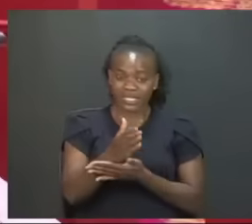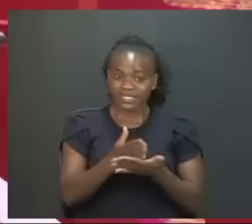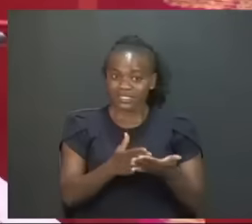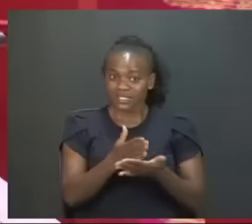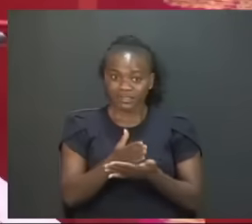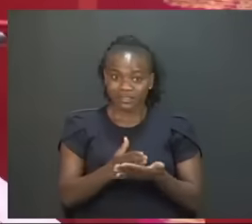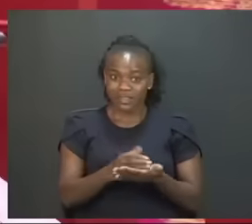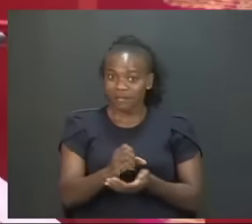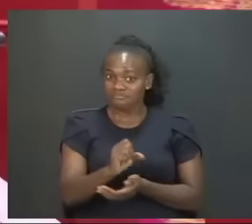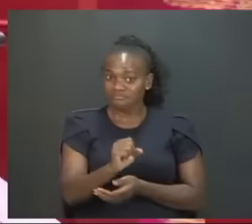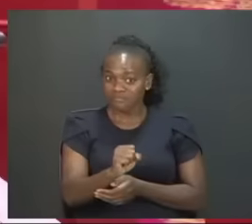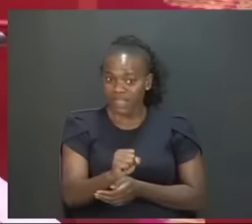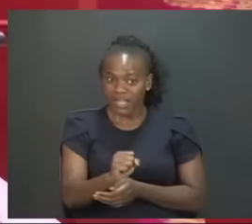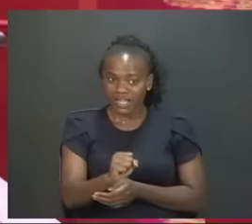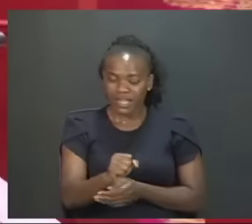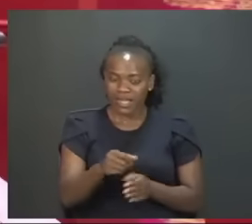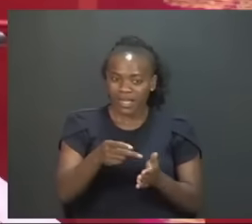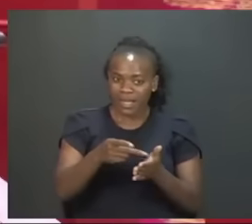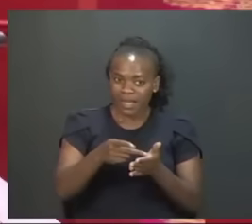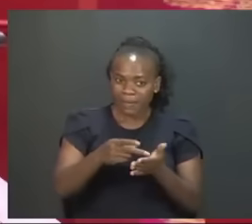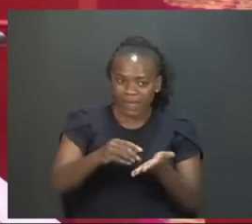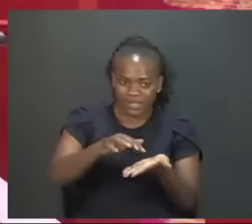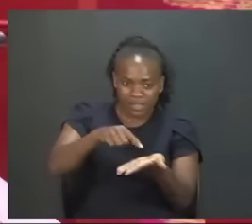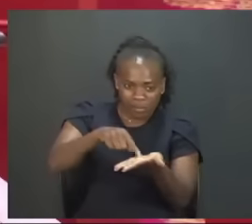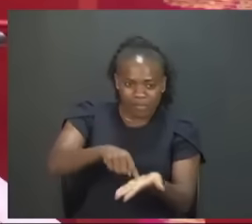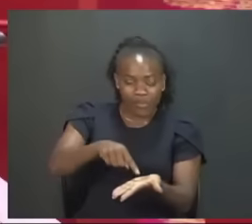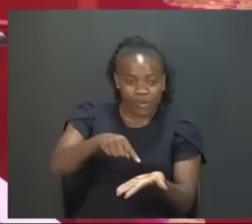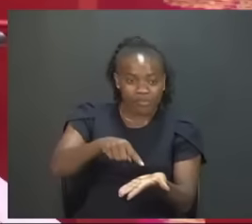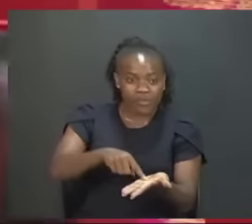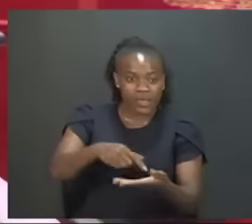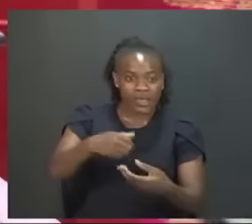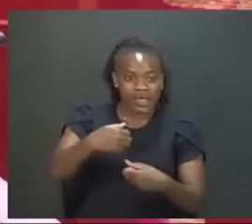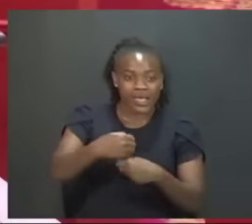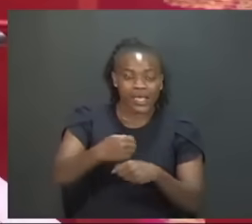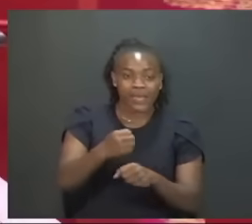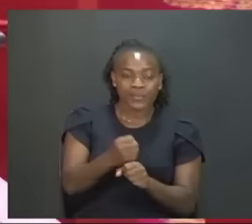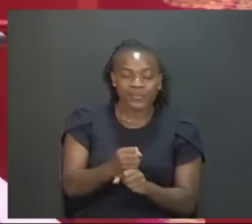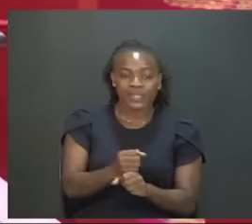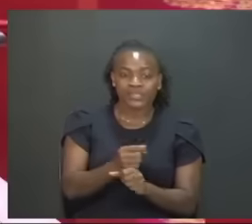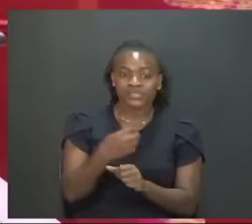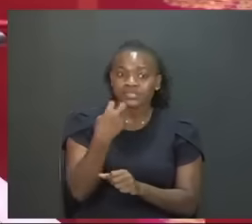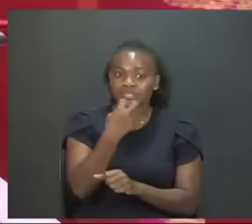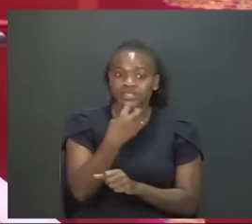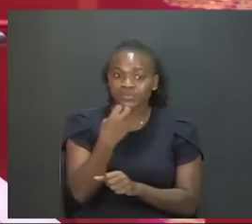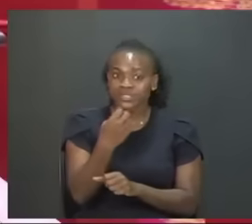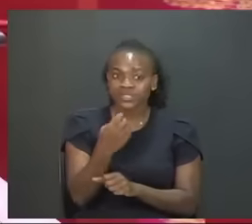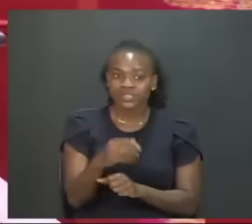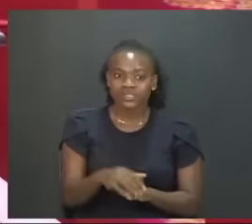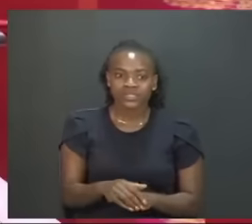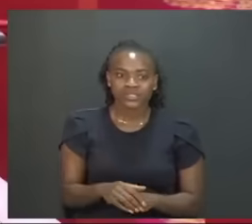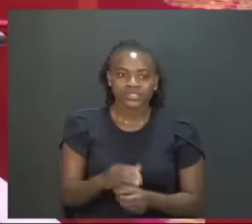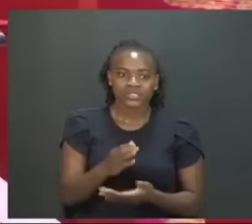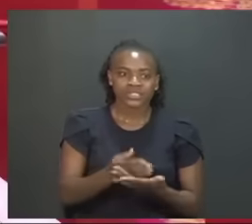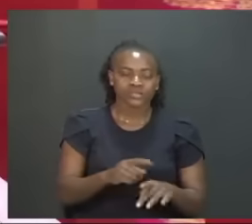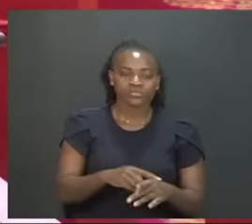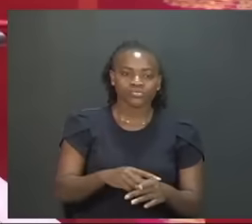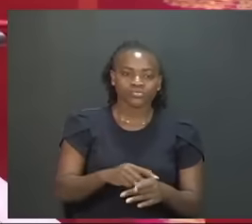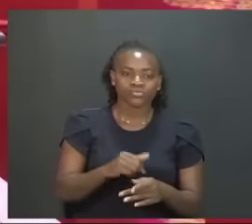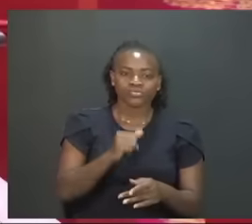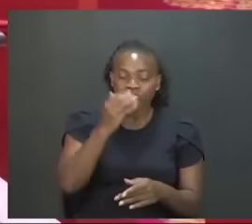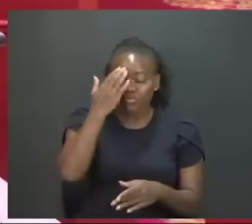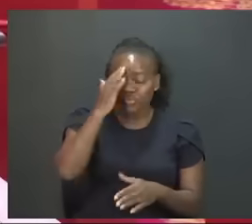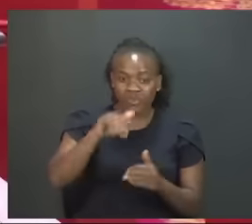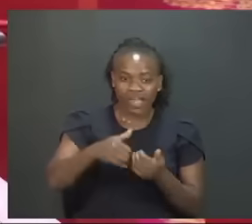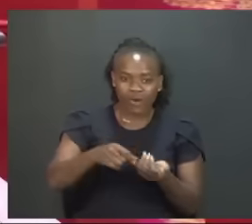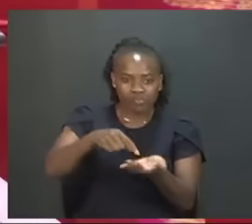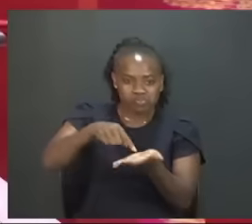microphones, the part where you press so that it will give you an indication to speak, people often don't know how to